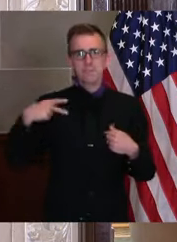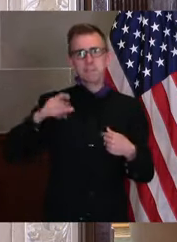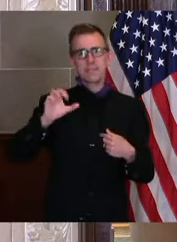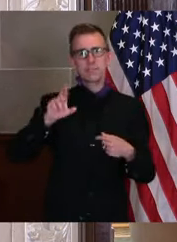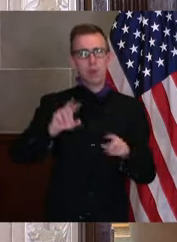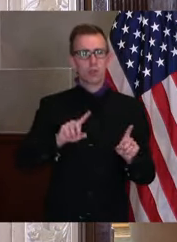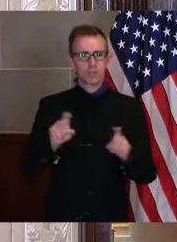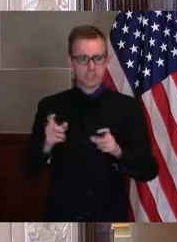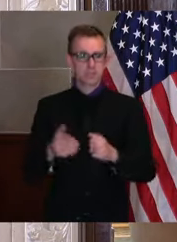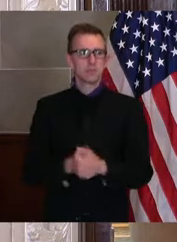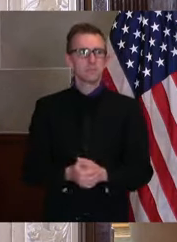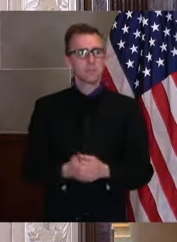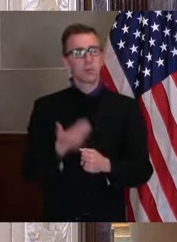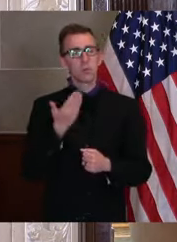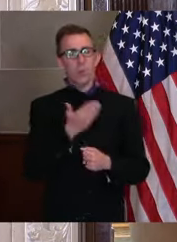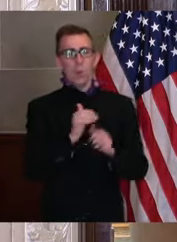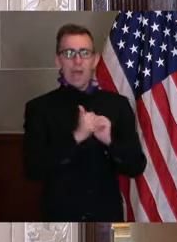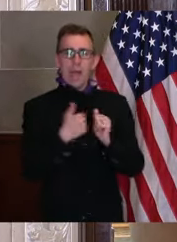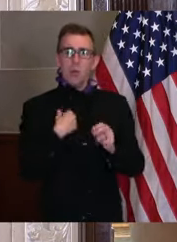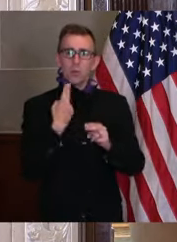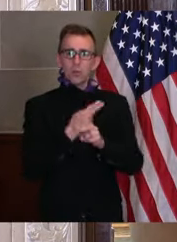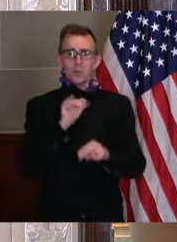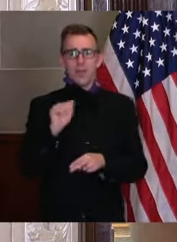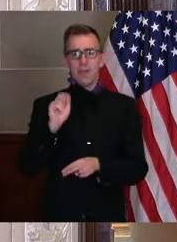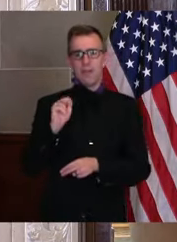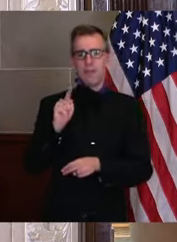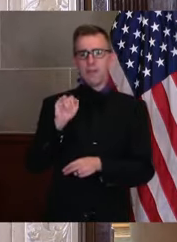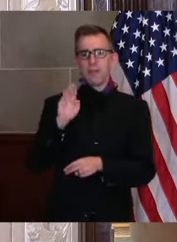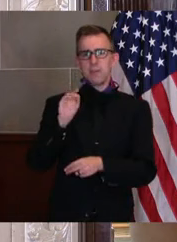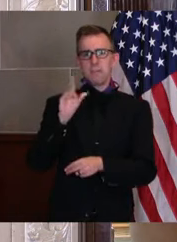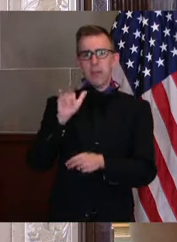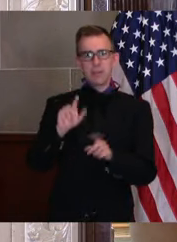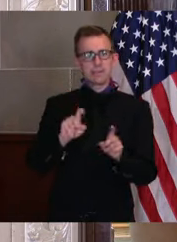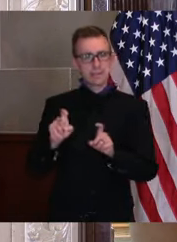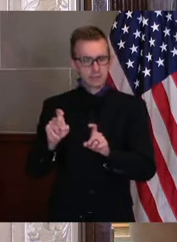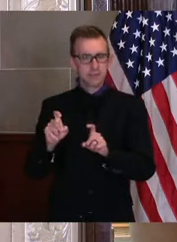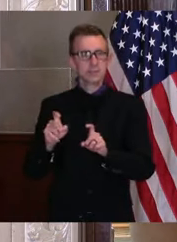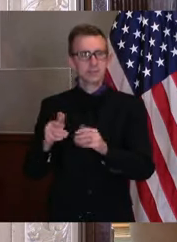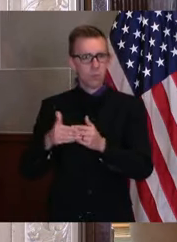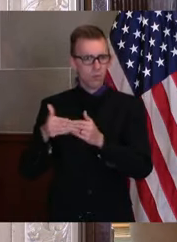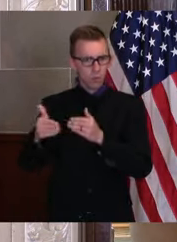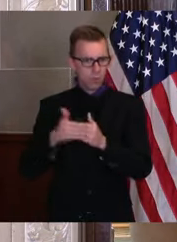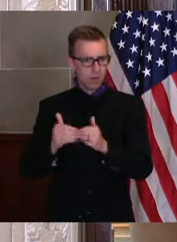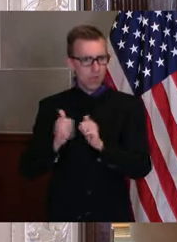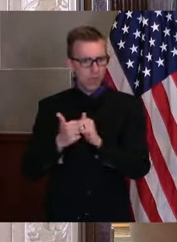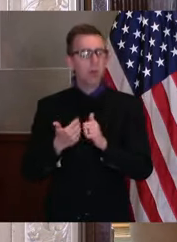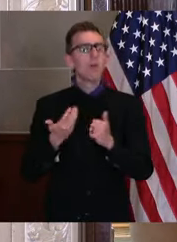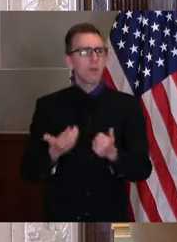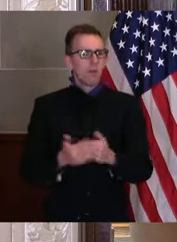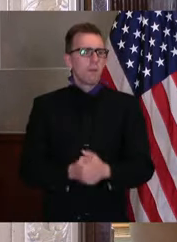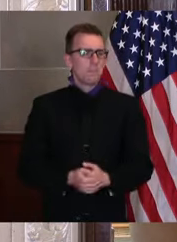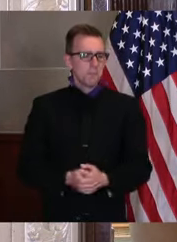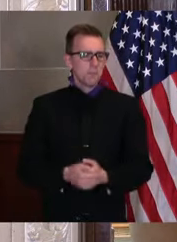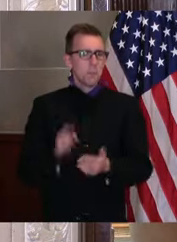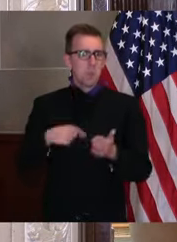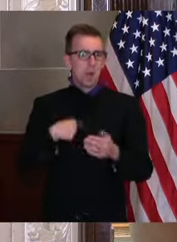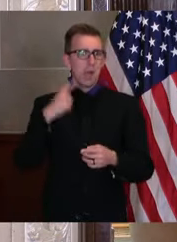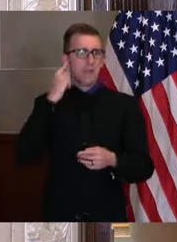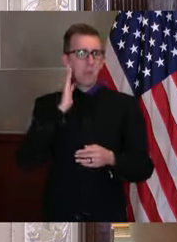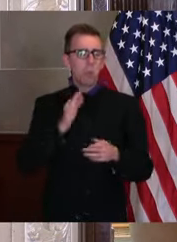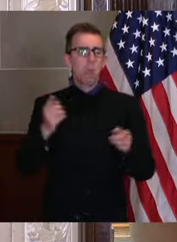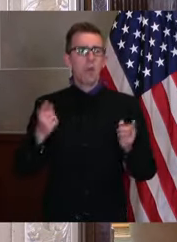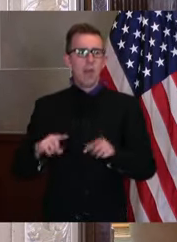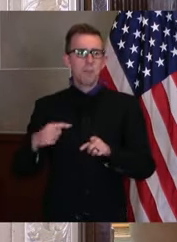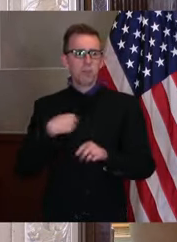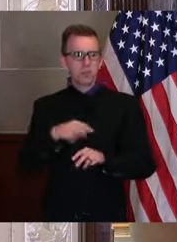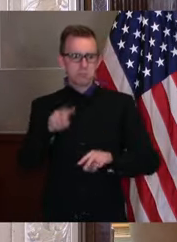to your question, how will we use that antibody testing going forward? And I think what I think is going to happen, and we talk with a